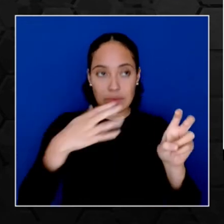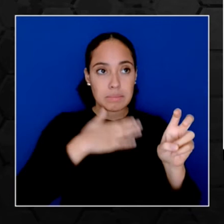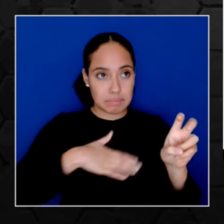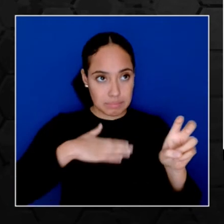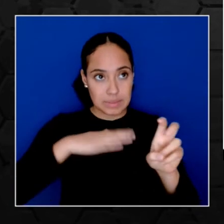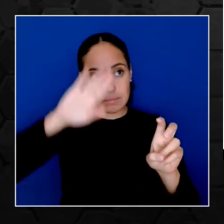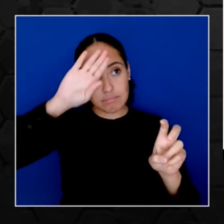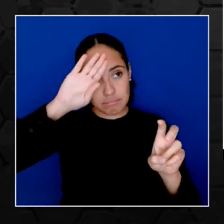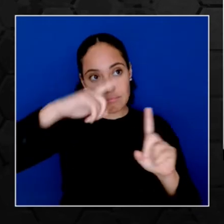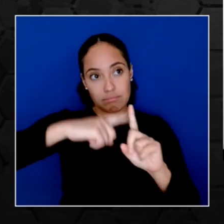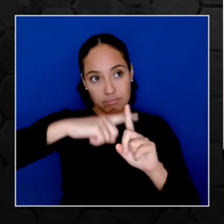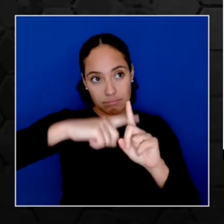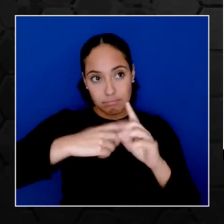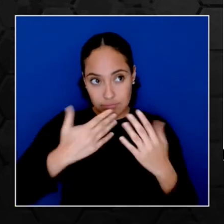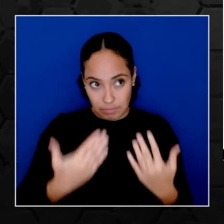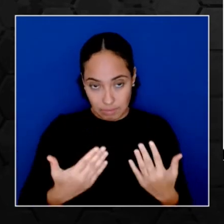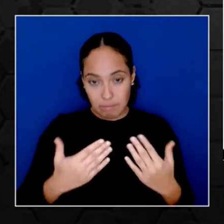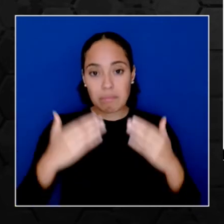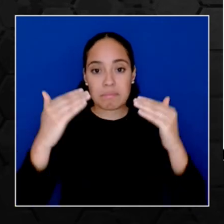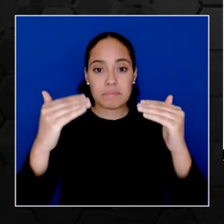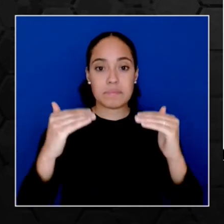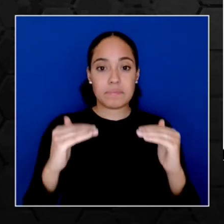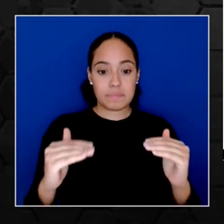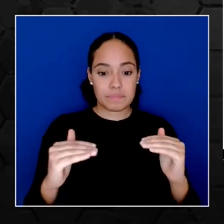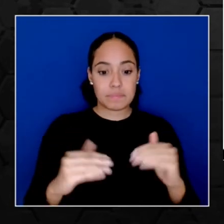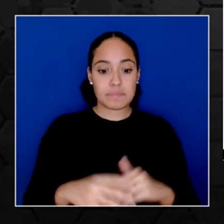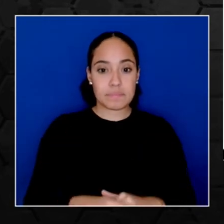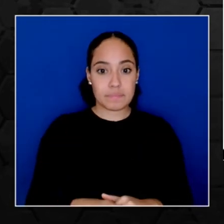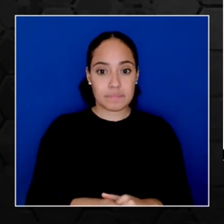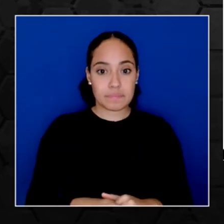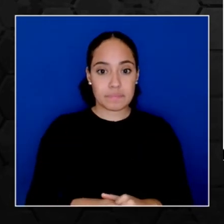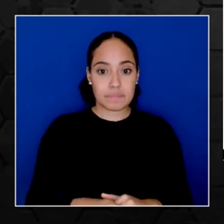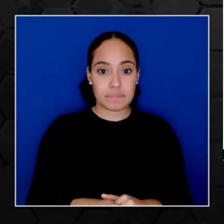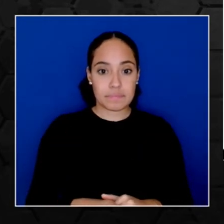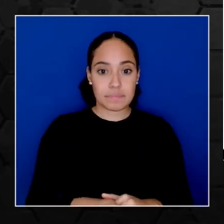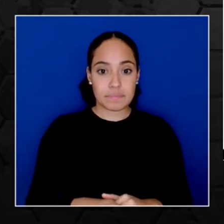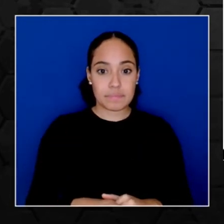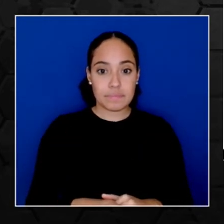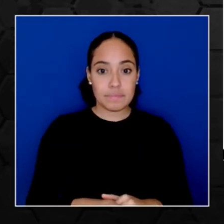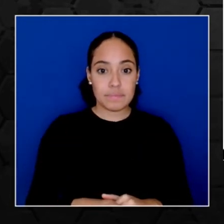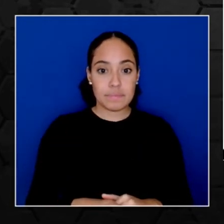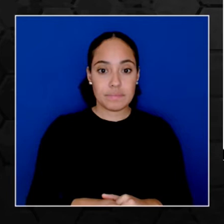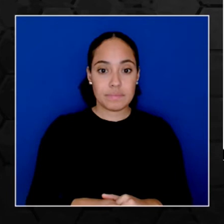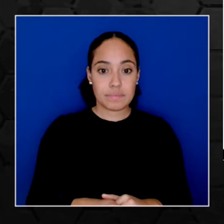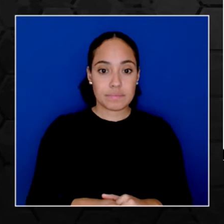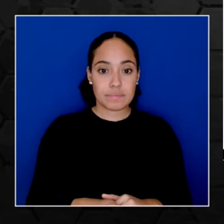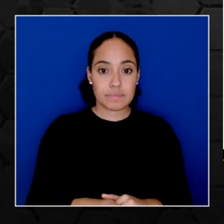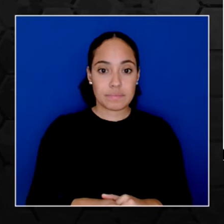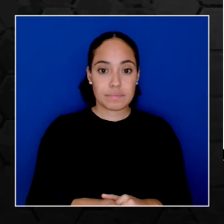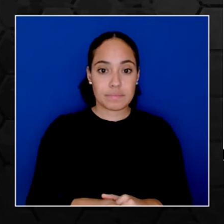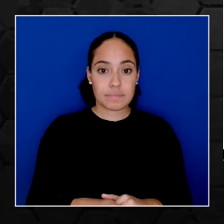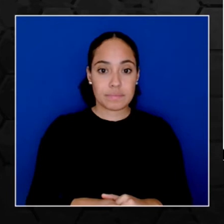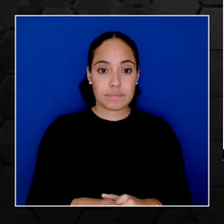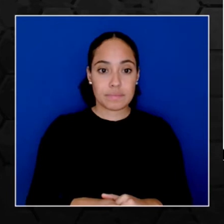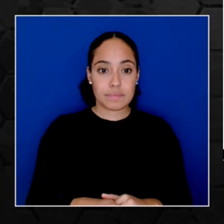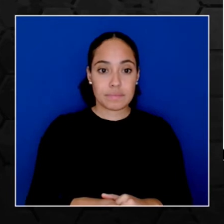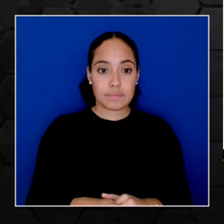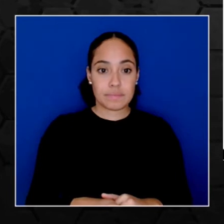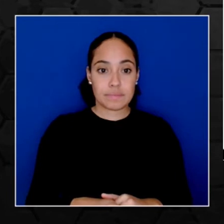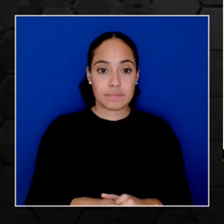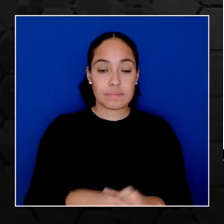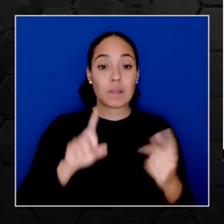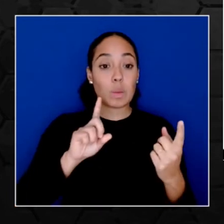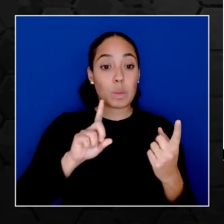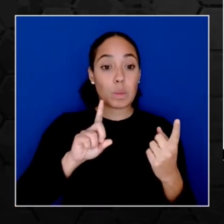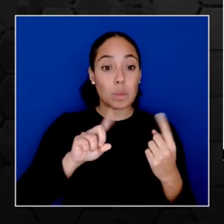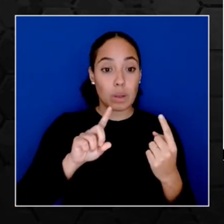box. And after which I will take a prompt box because it will take the